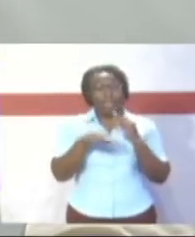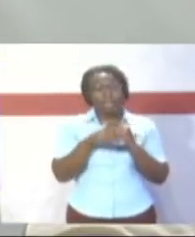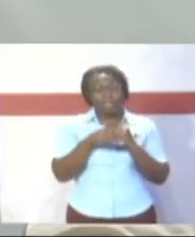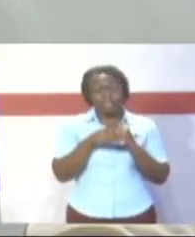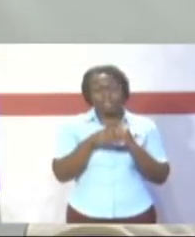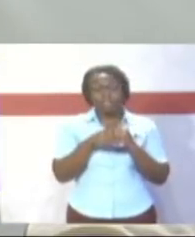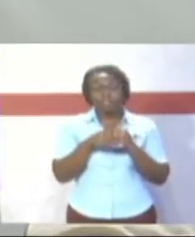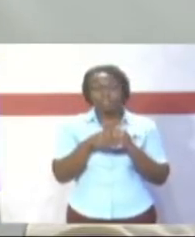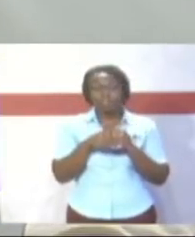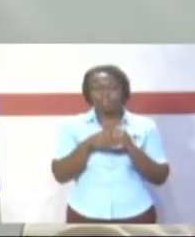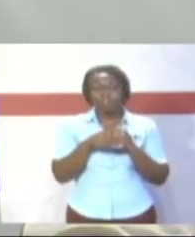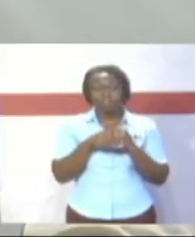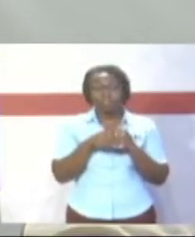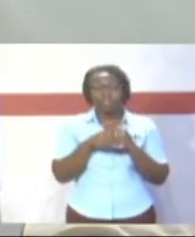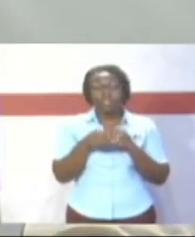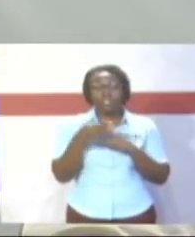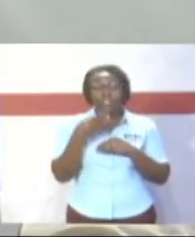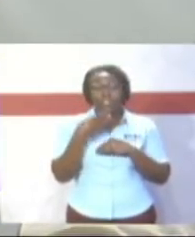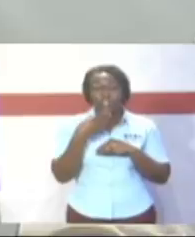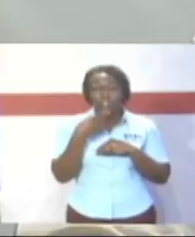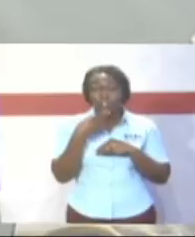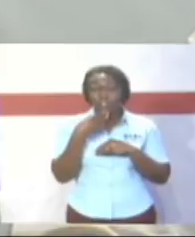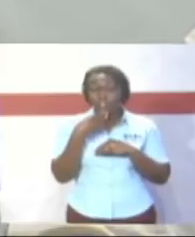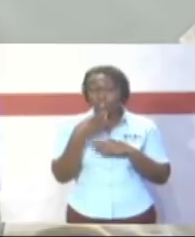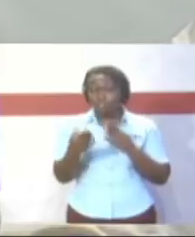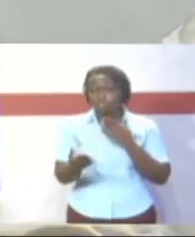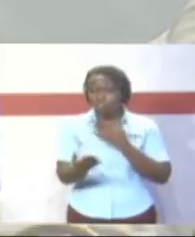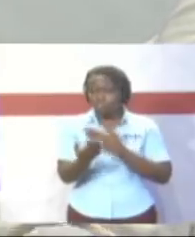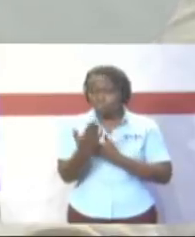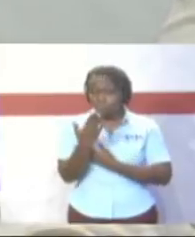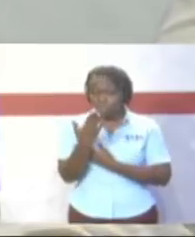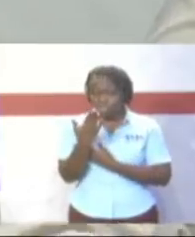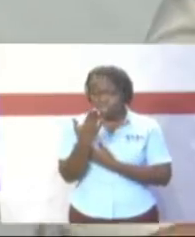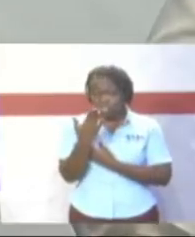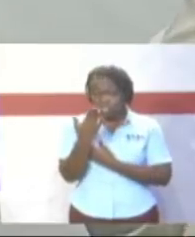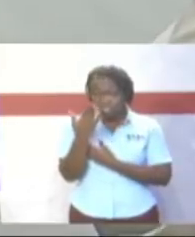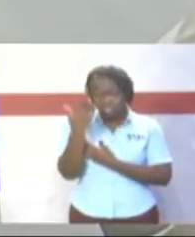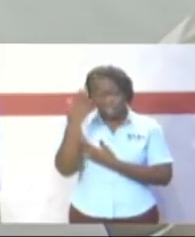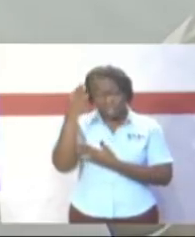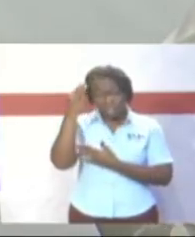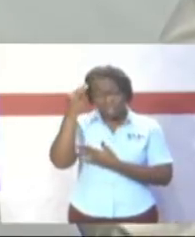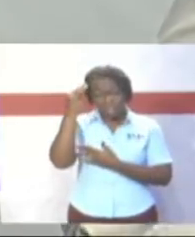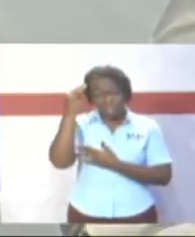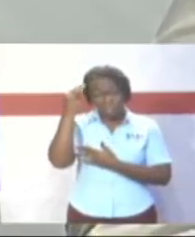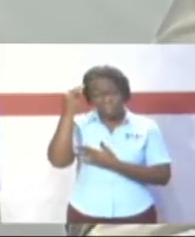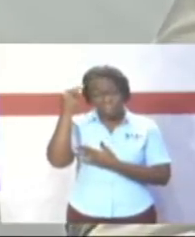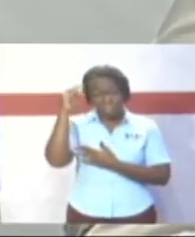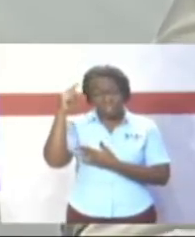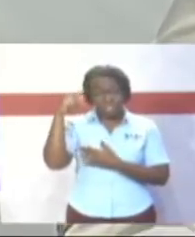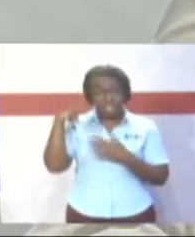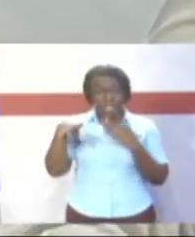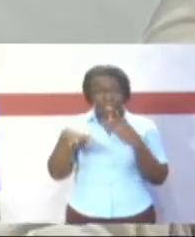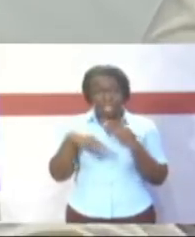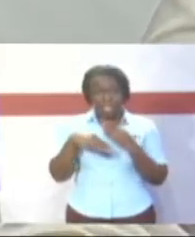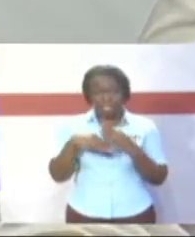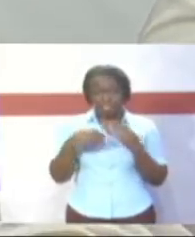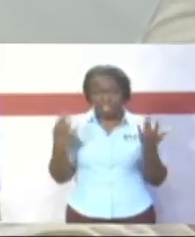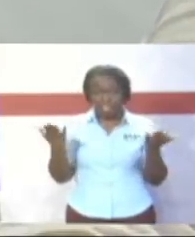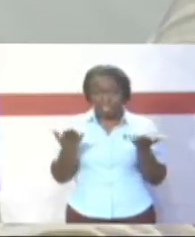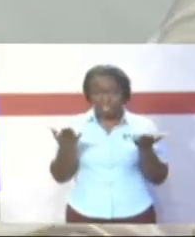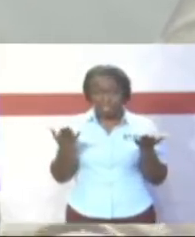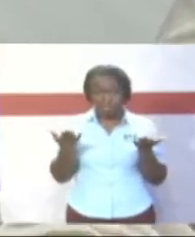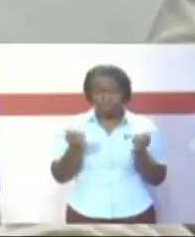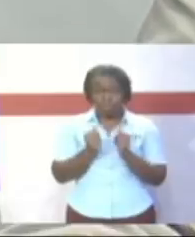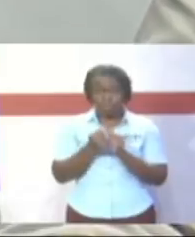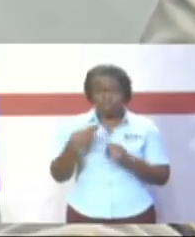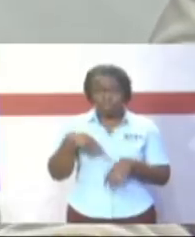to our Honorable Minister and my colleagues with us this morning. Just to say to